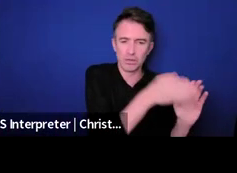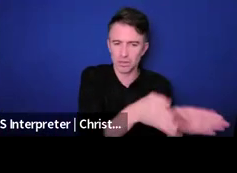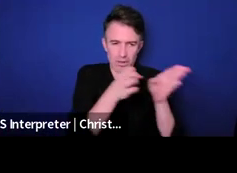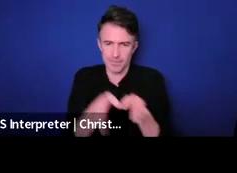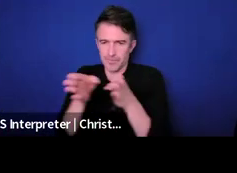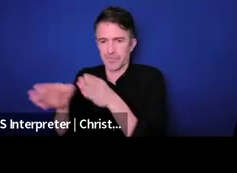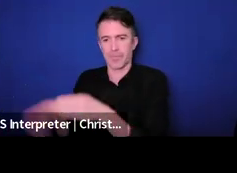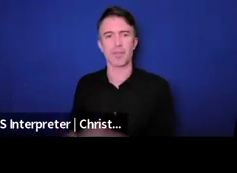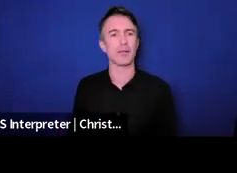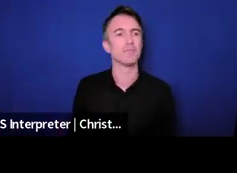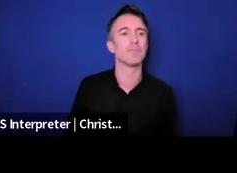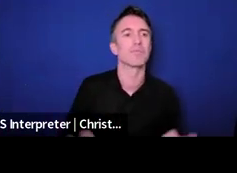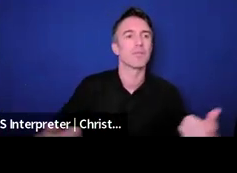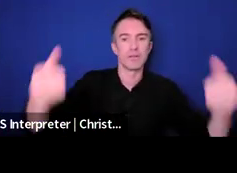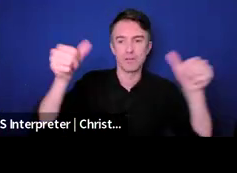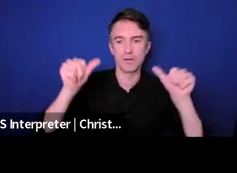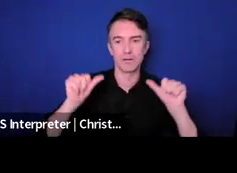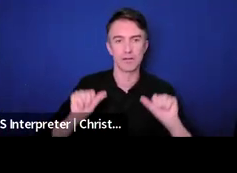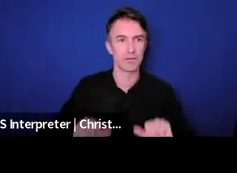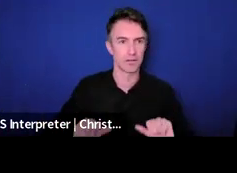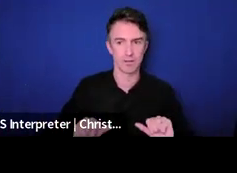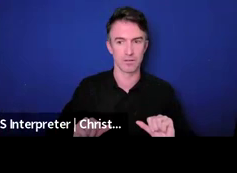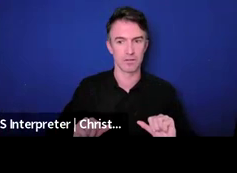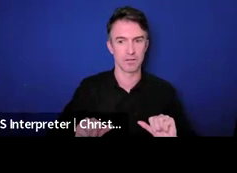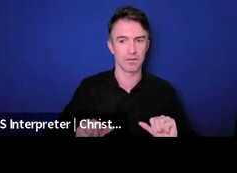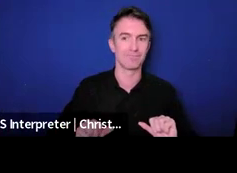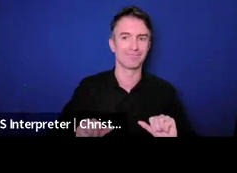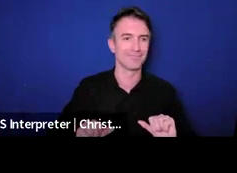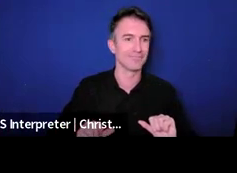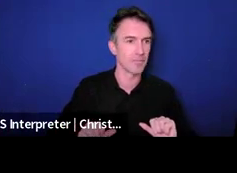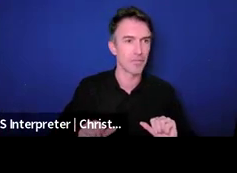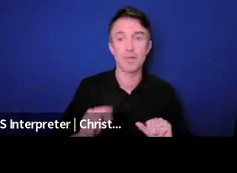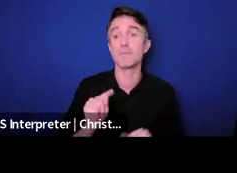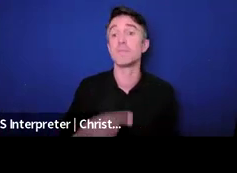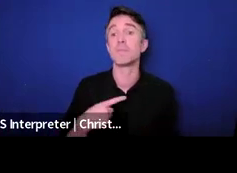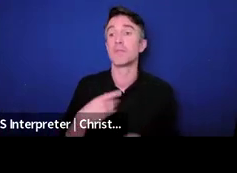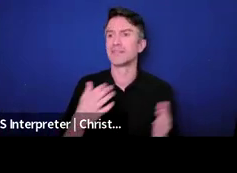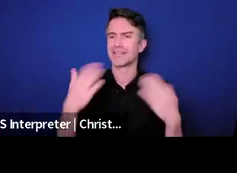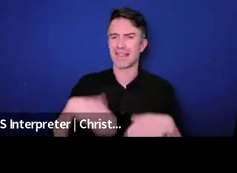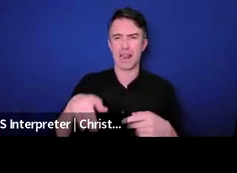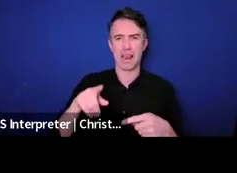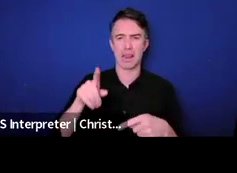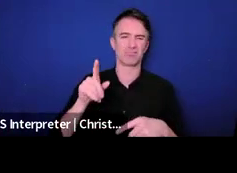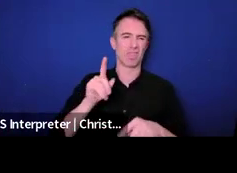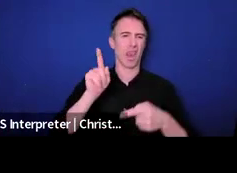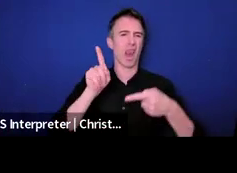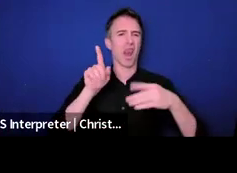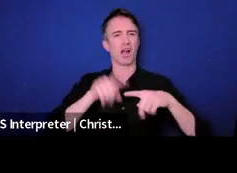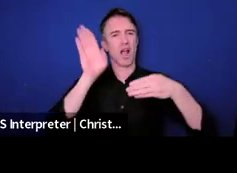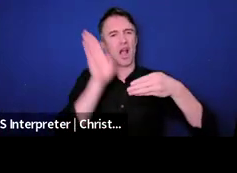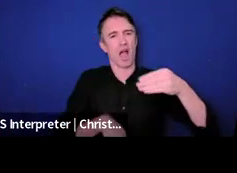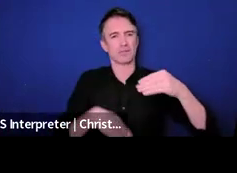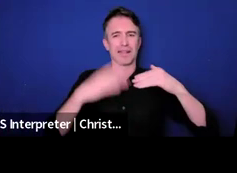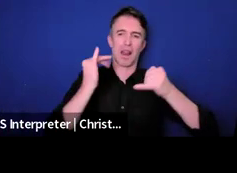slide, please. And this is my last slide, because we're fortunate enough to have some very good examples